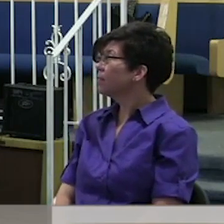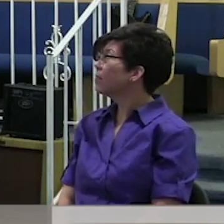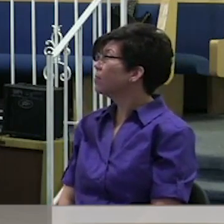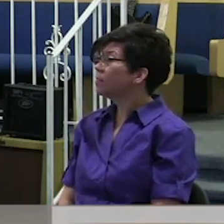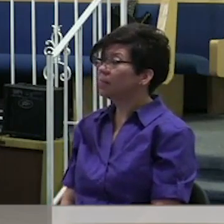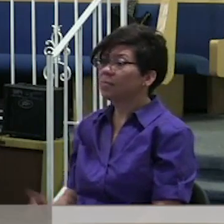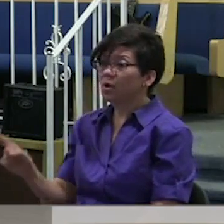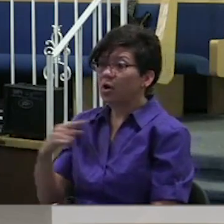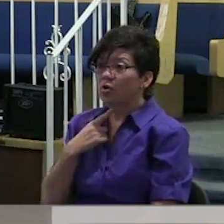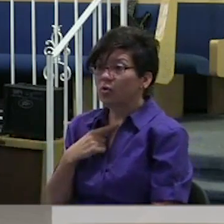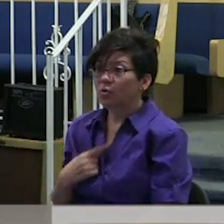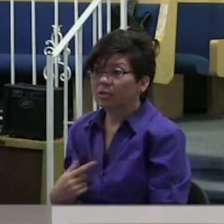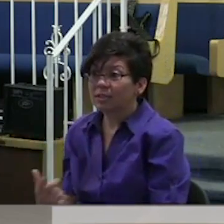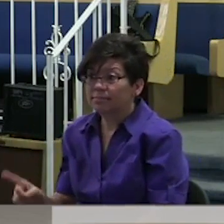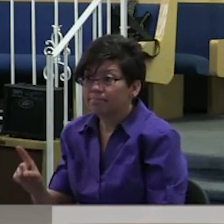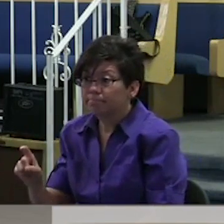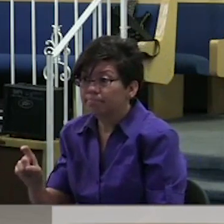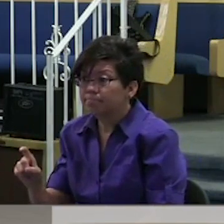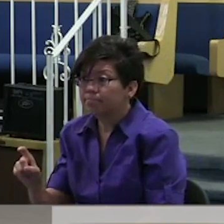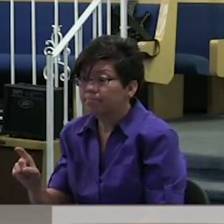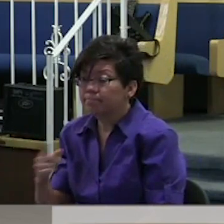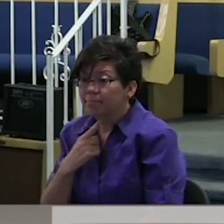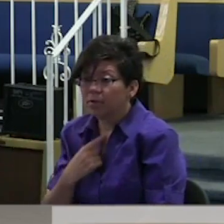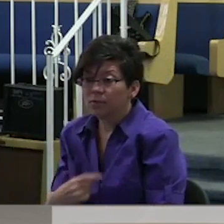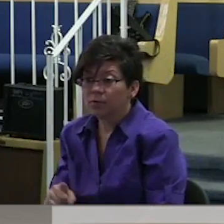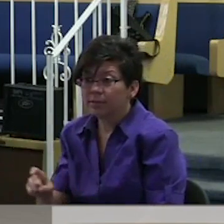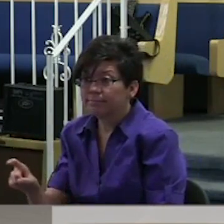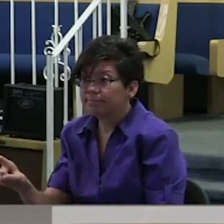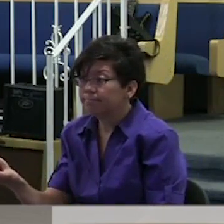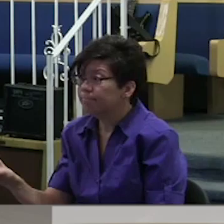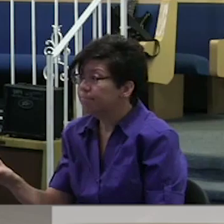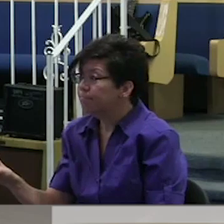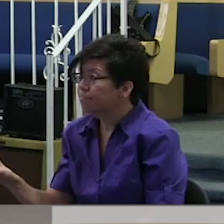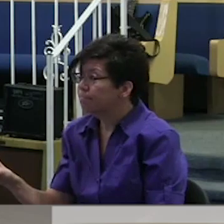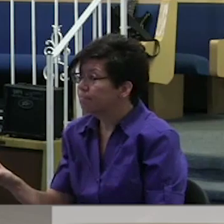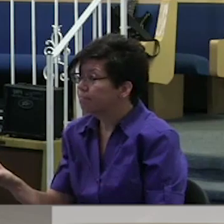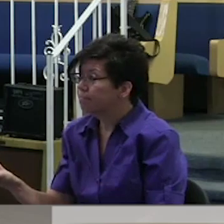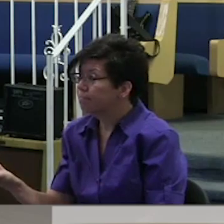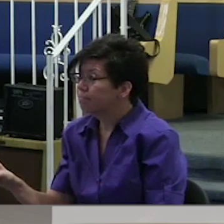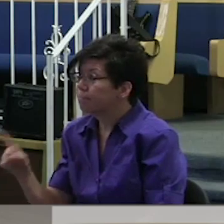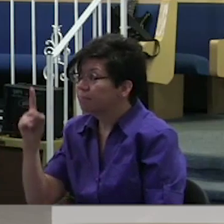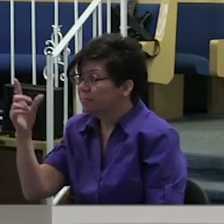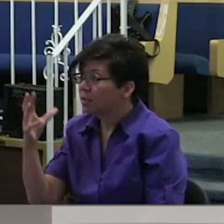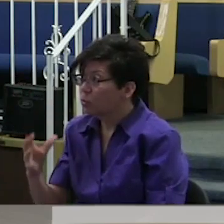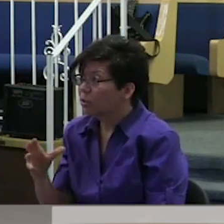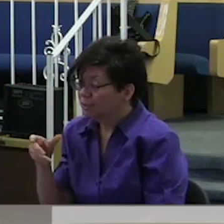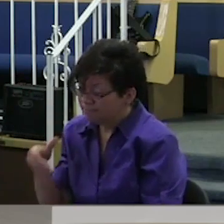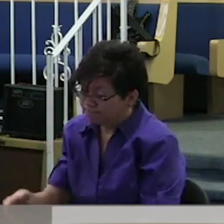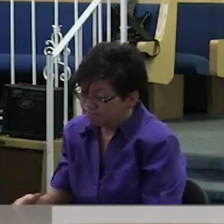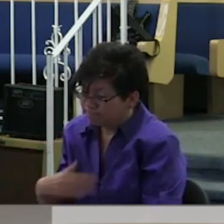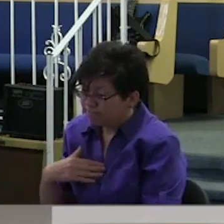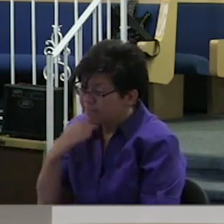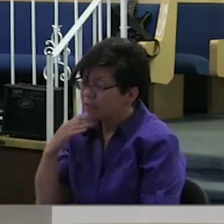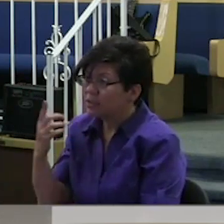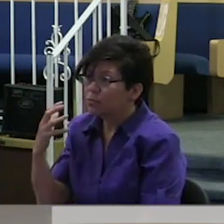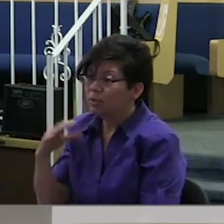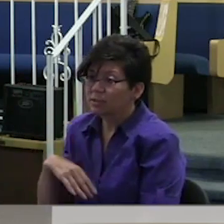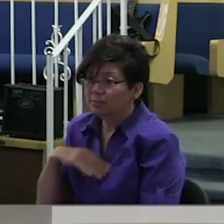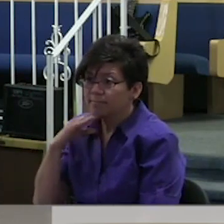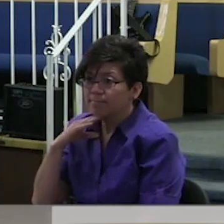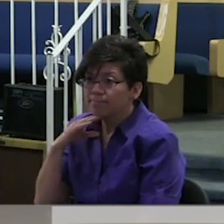Are you thirsty yet? Are you thirsty yet? He wants to fill you. He wants to fill